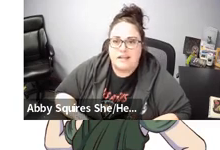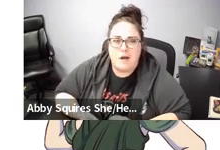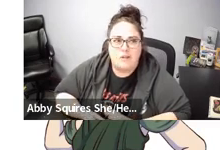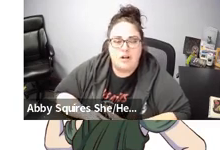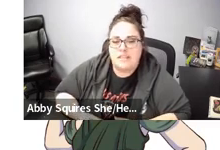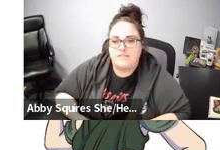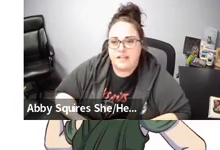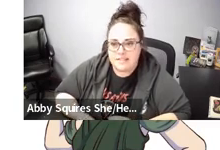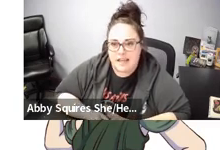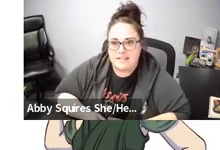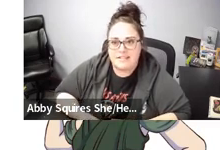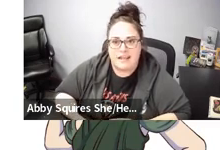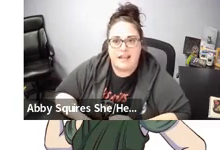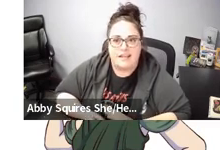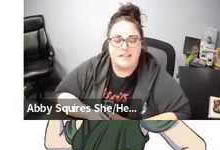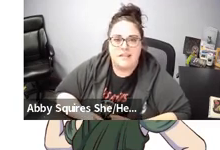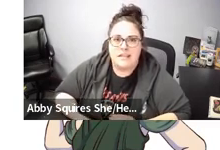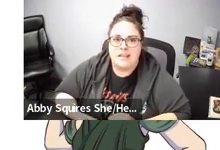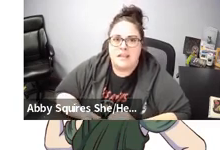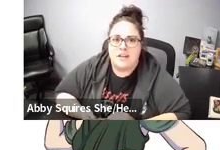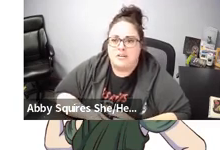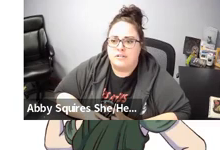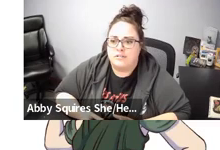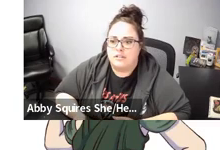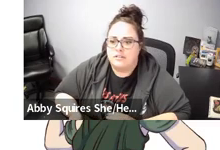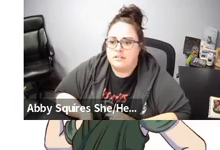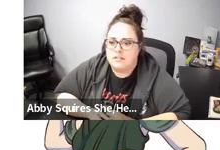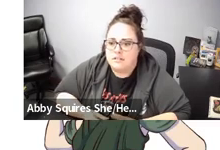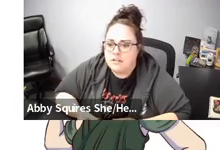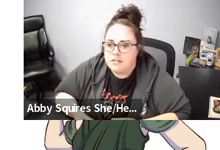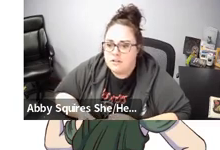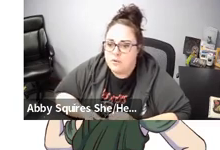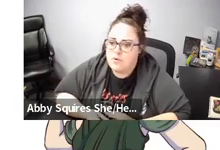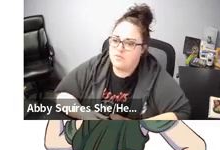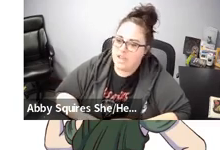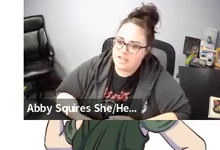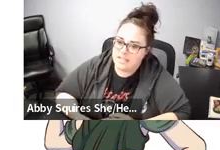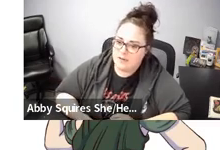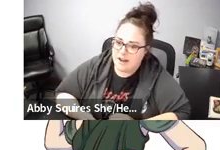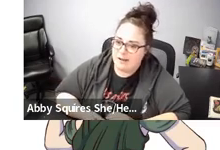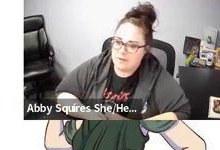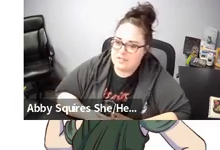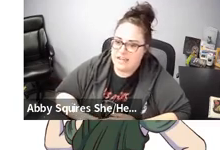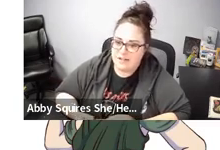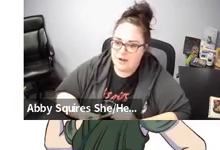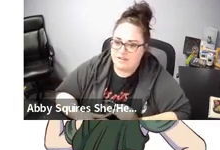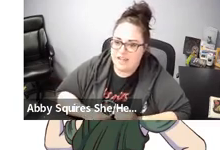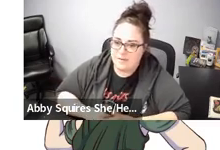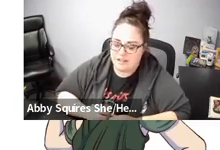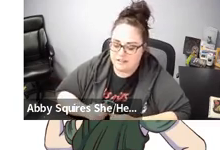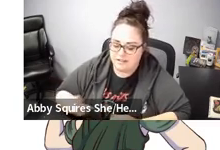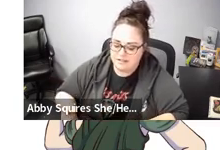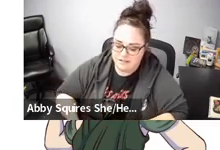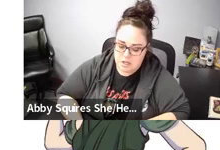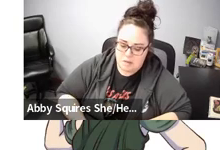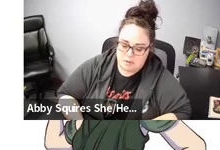poisoned and how long the effects last. And it'll, ooh, Fantasy Grounds. I didn't know about that